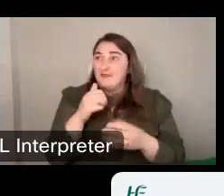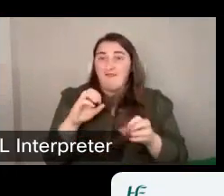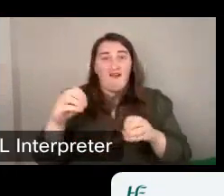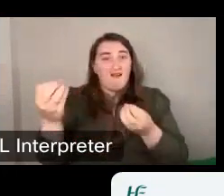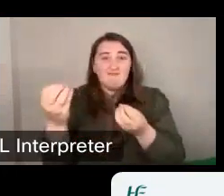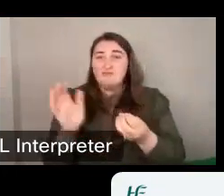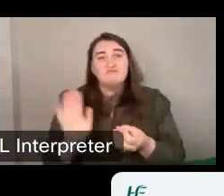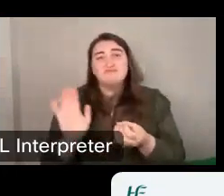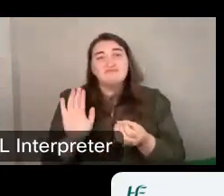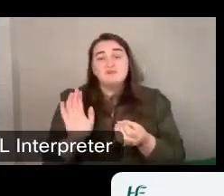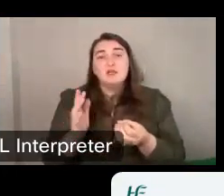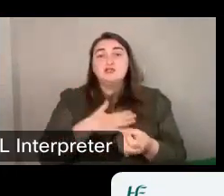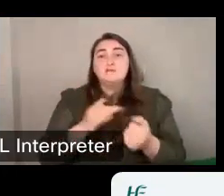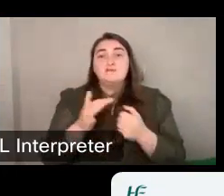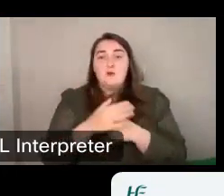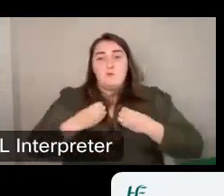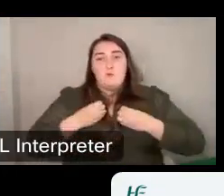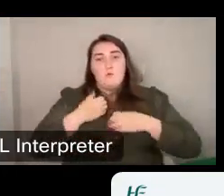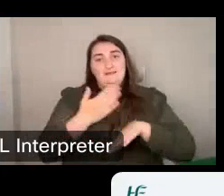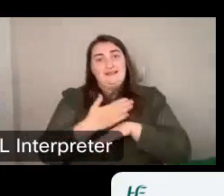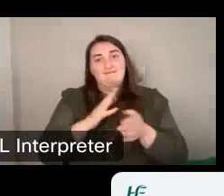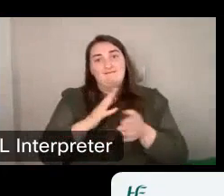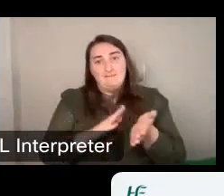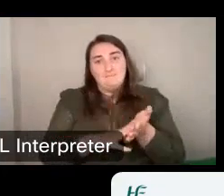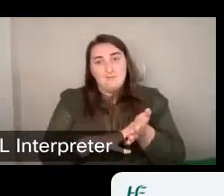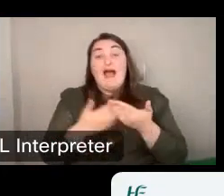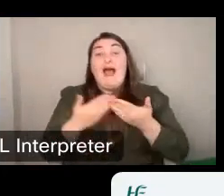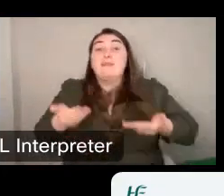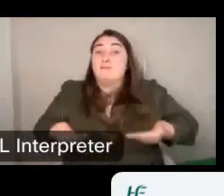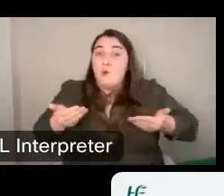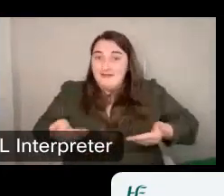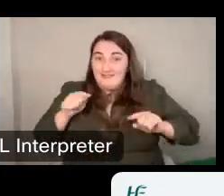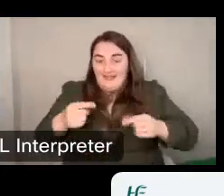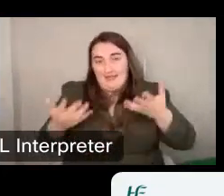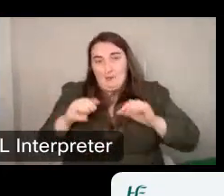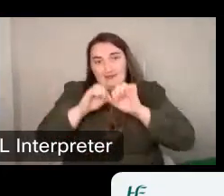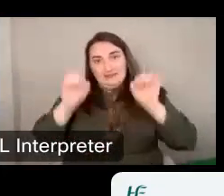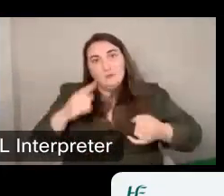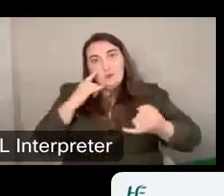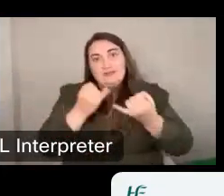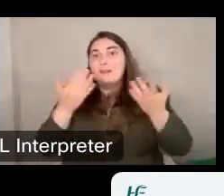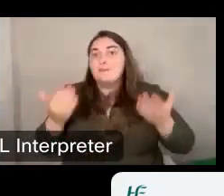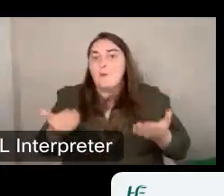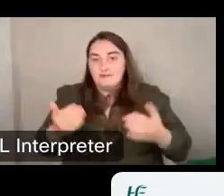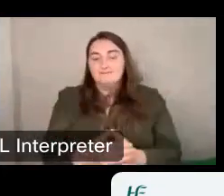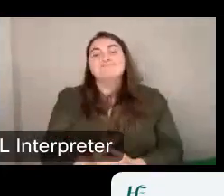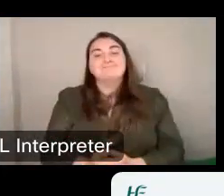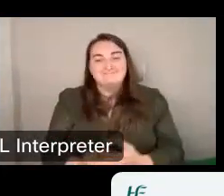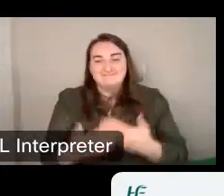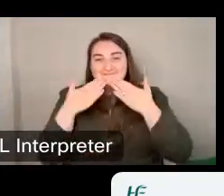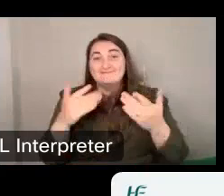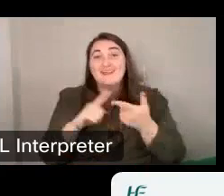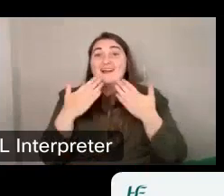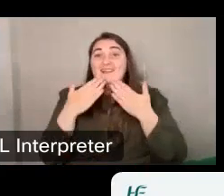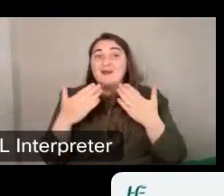for our own employees. That's as it stands at the moment. Yeah. Thank you. And thanks so much